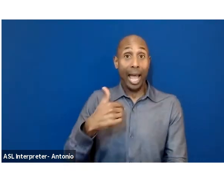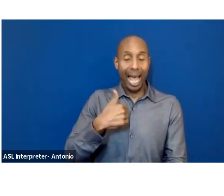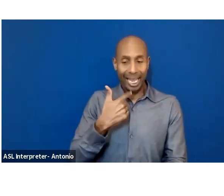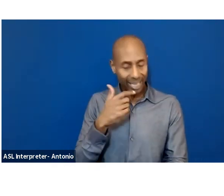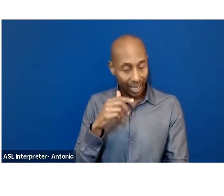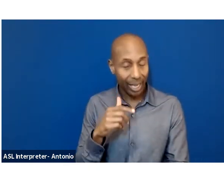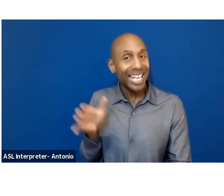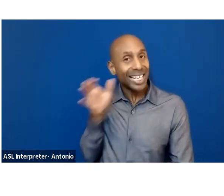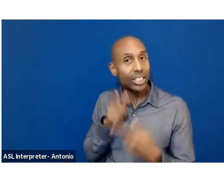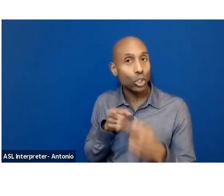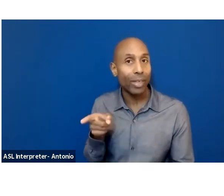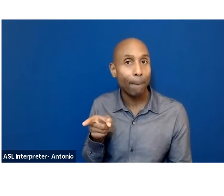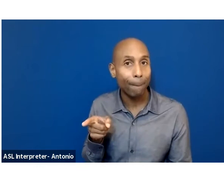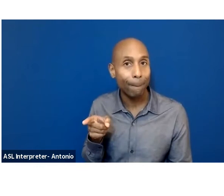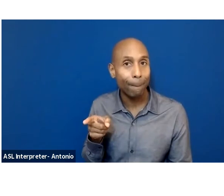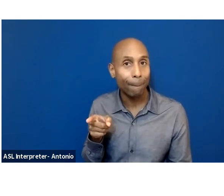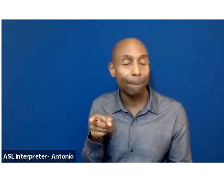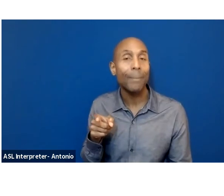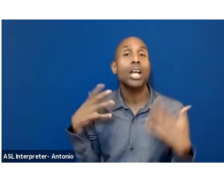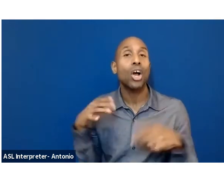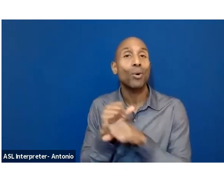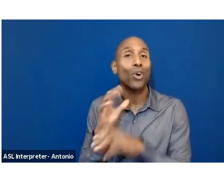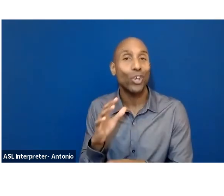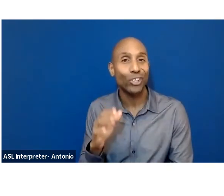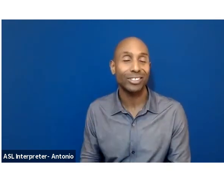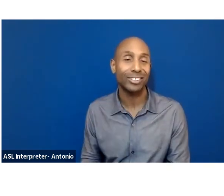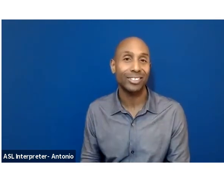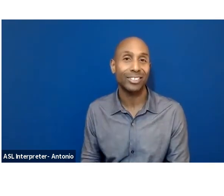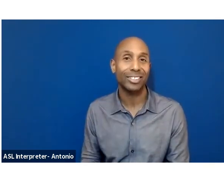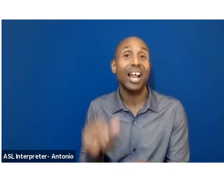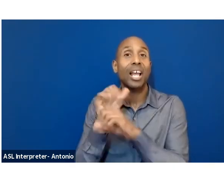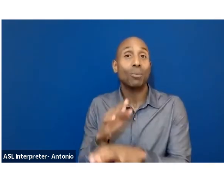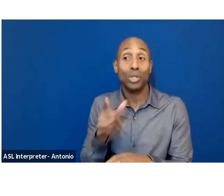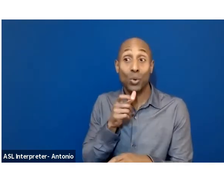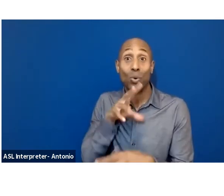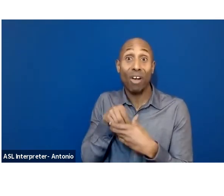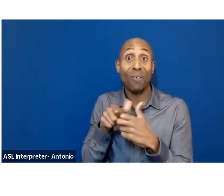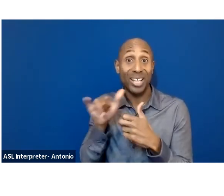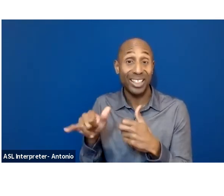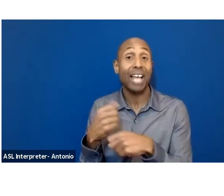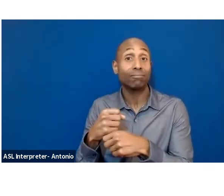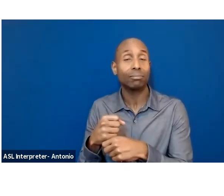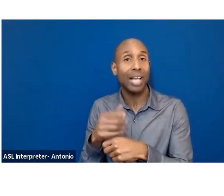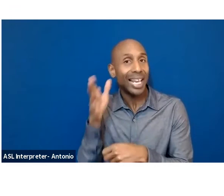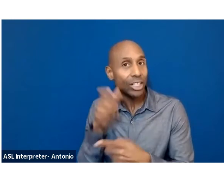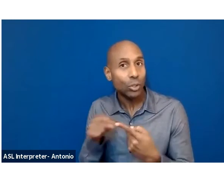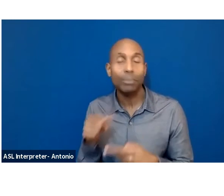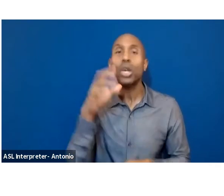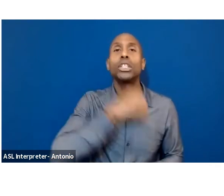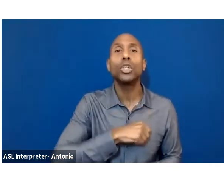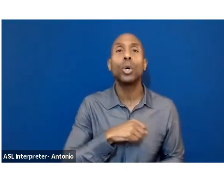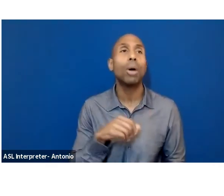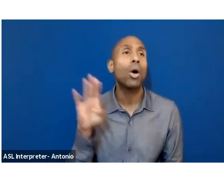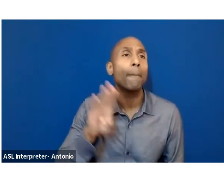organizers on the ground. Don't assume in Brooklyn, in California, et cetera, that what you're doing